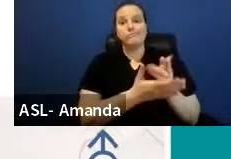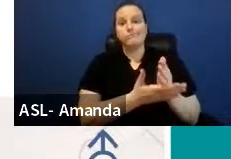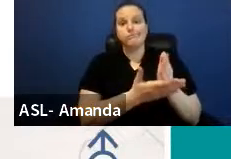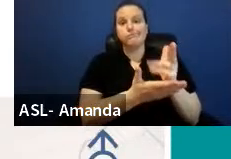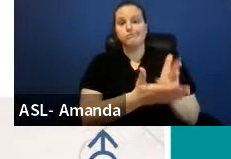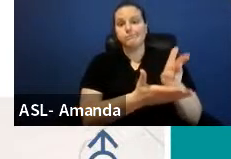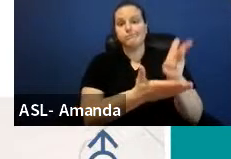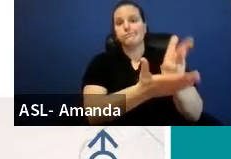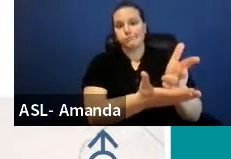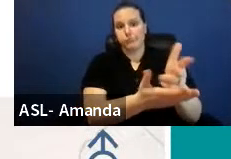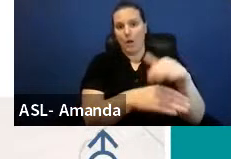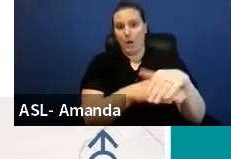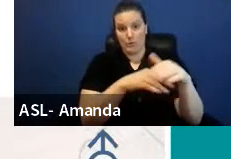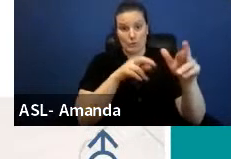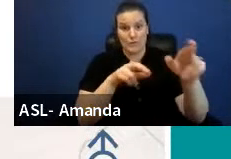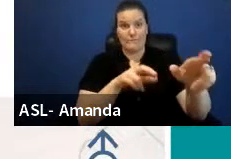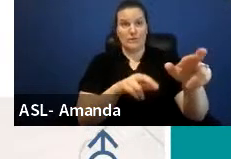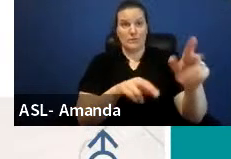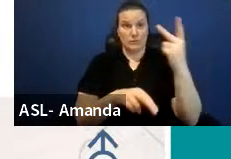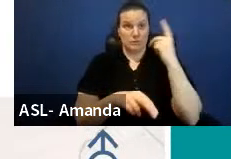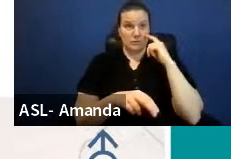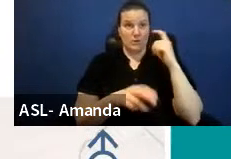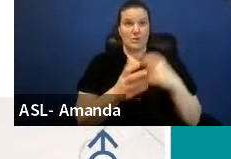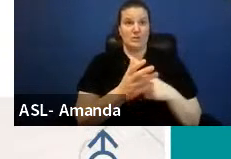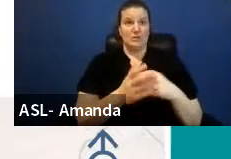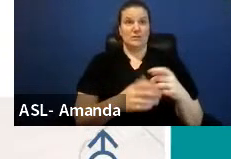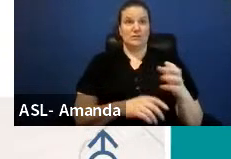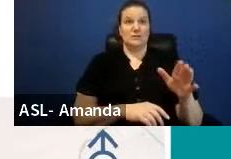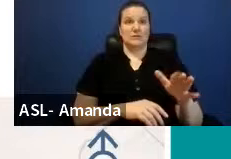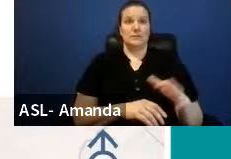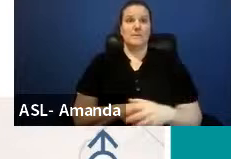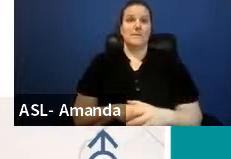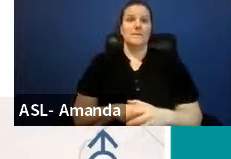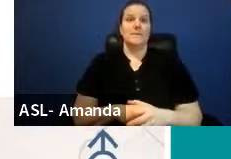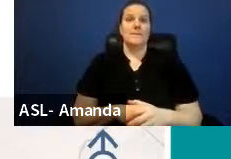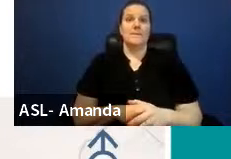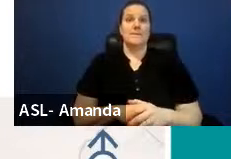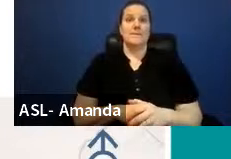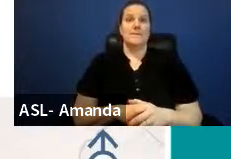see there that I think we've got a